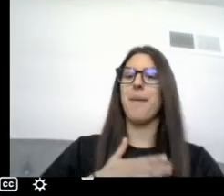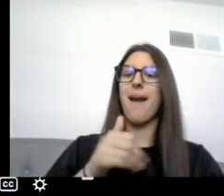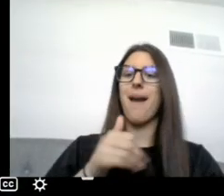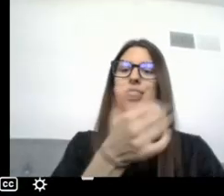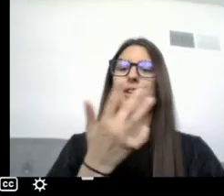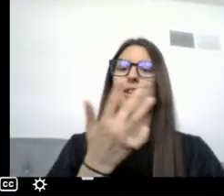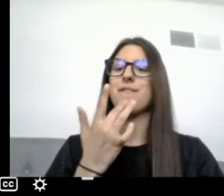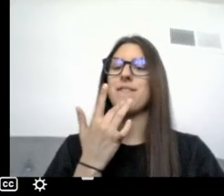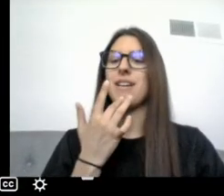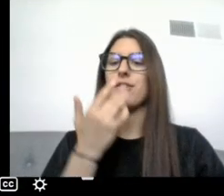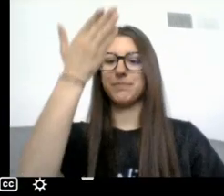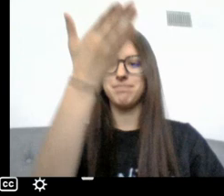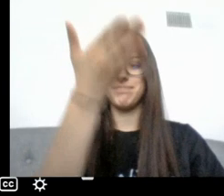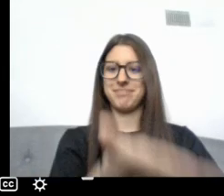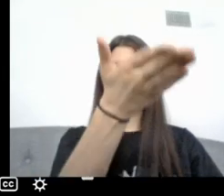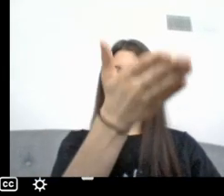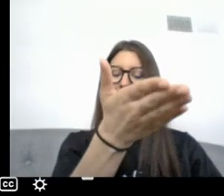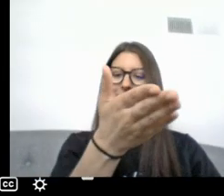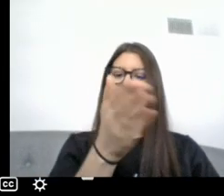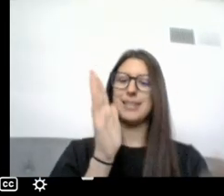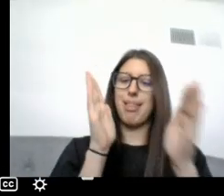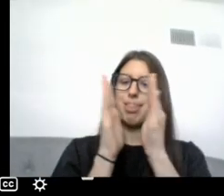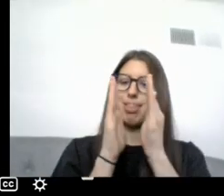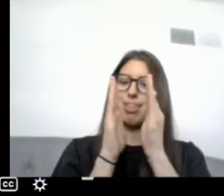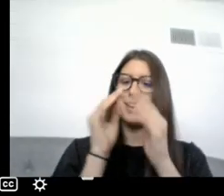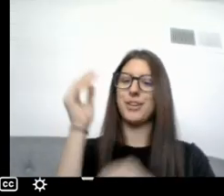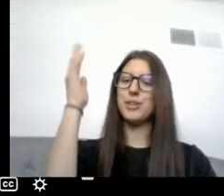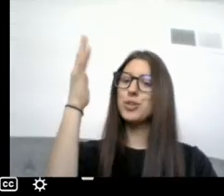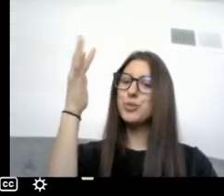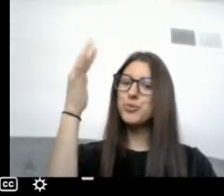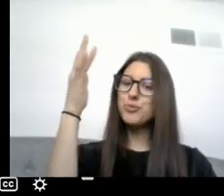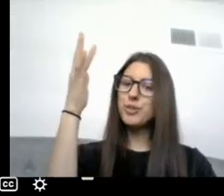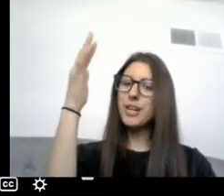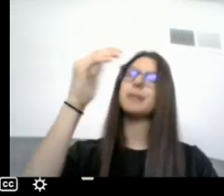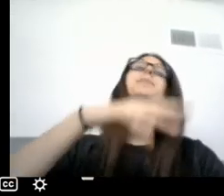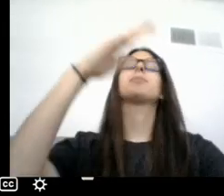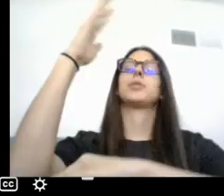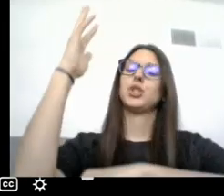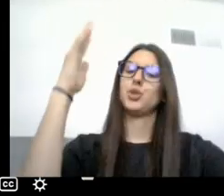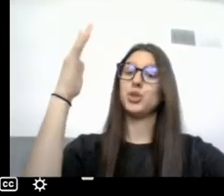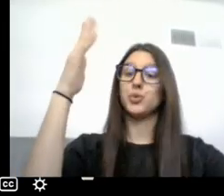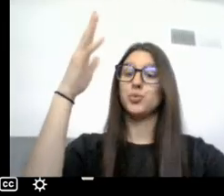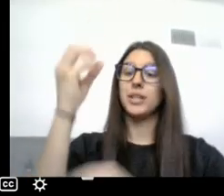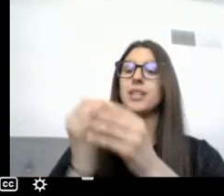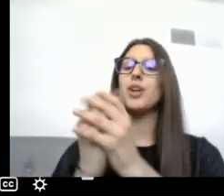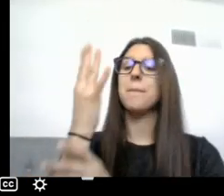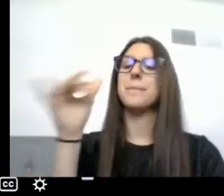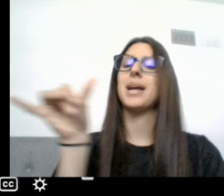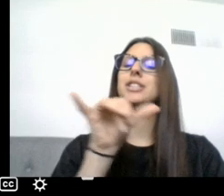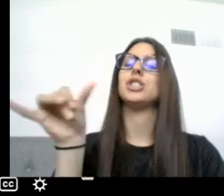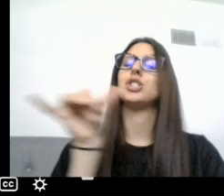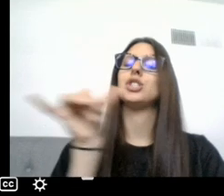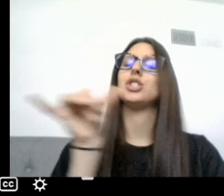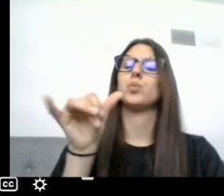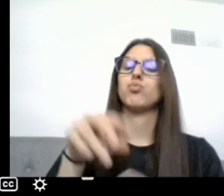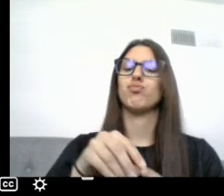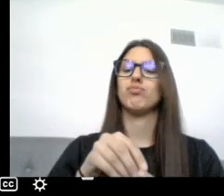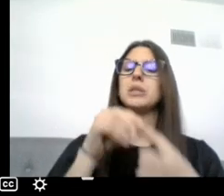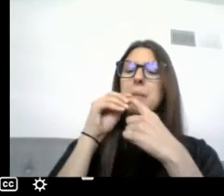have. It's this little tree. Trees are plants too. They're just a special kind of plant. A plant that has wood and grows